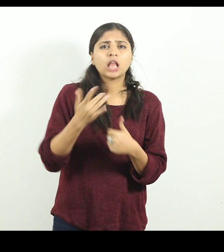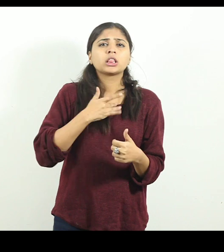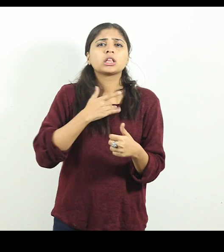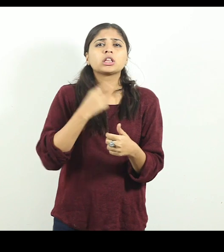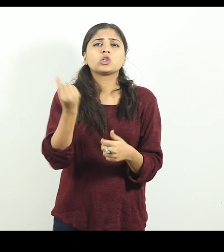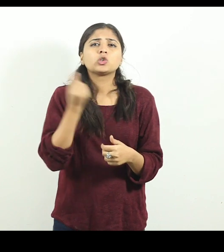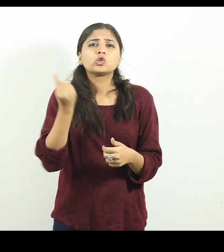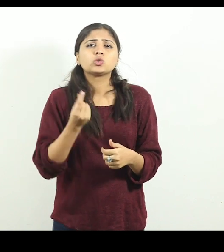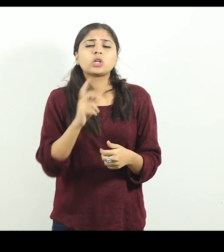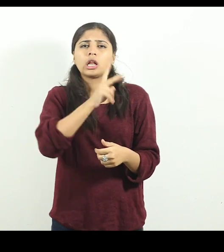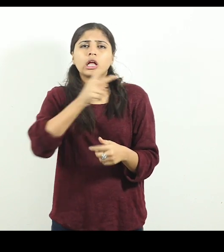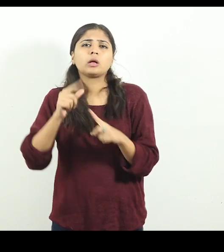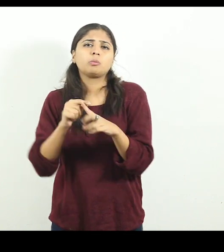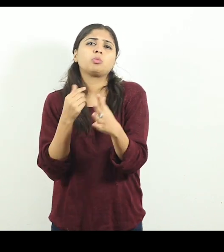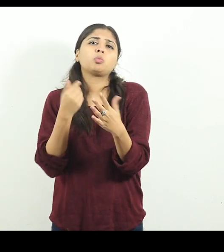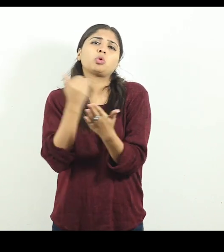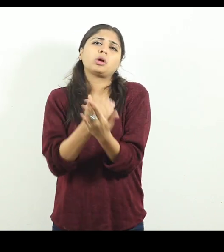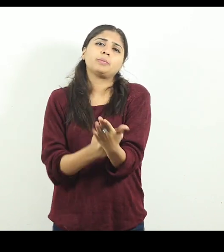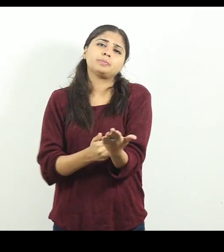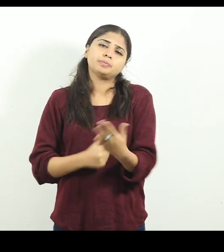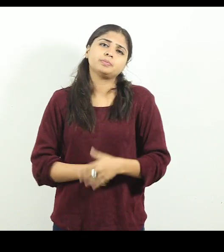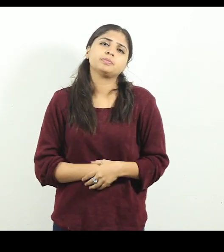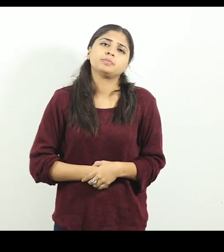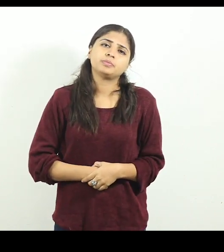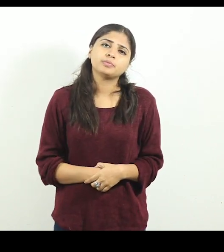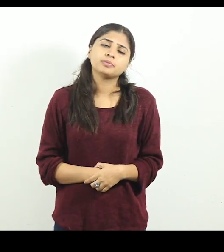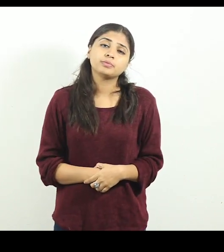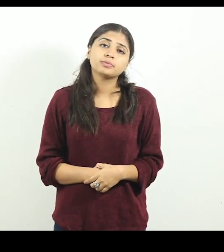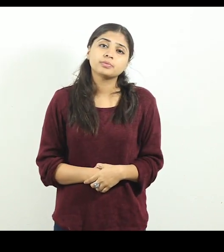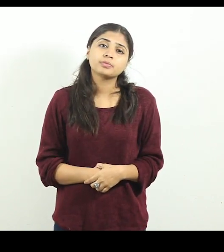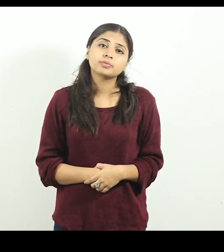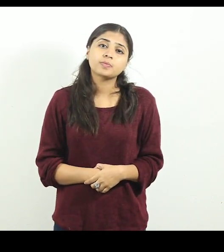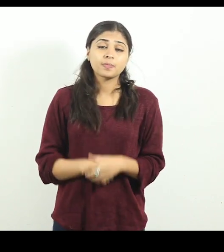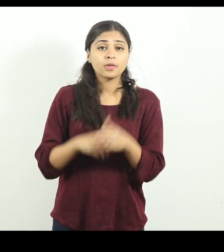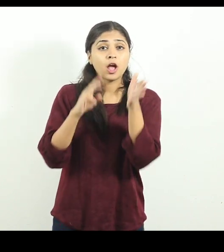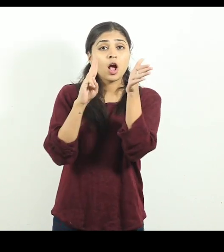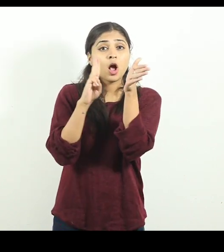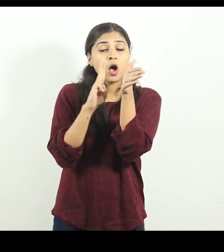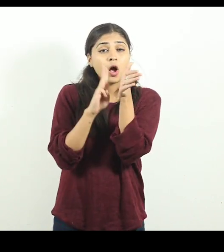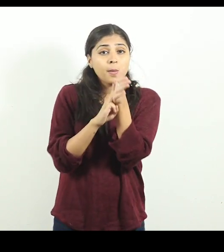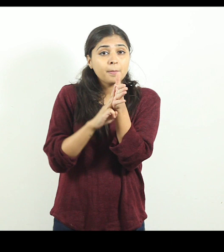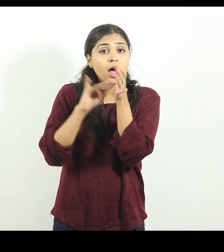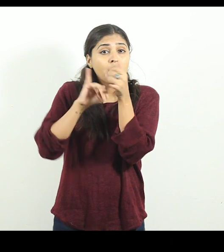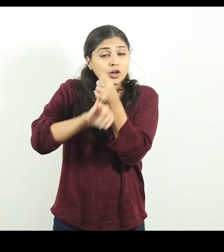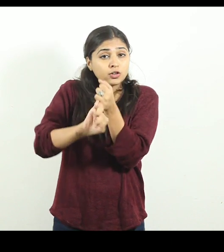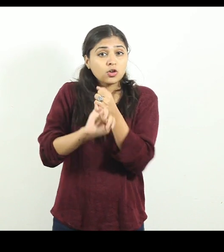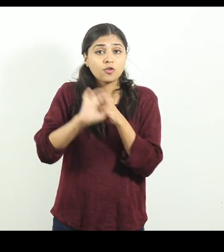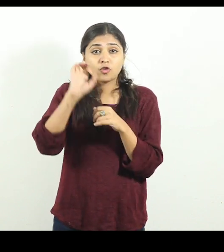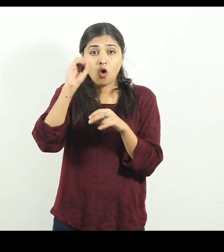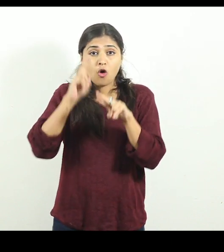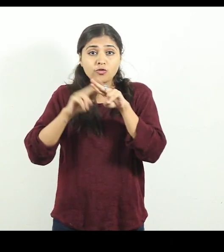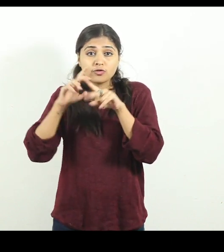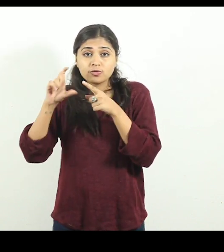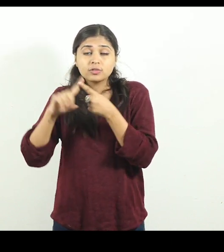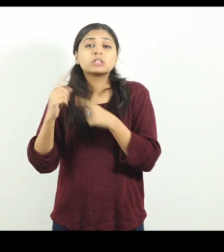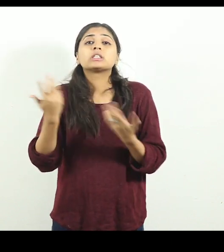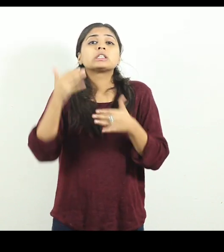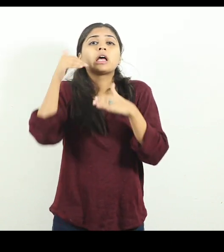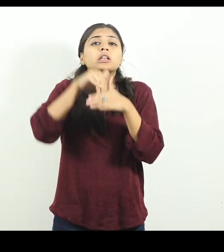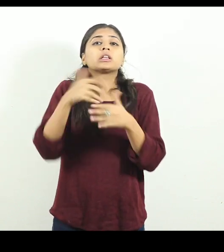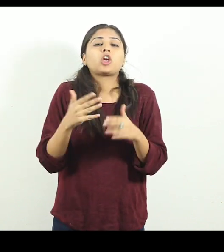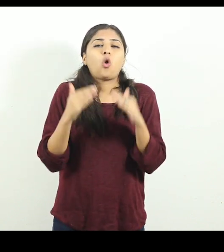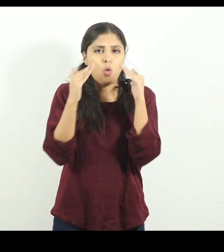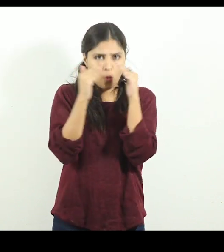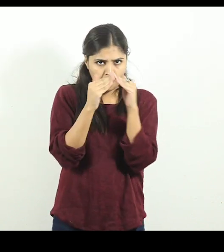tasks within each program. The Microsoft Word ribbon includes Home tab,